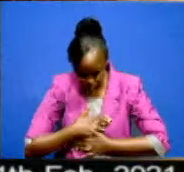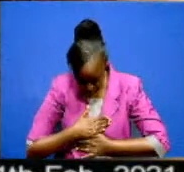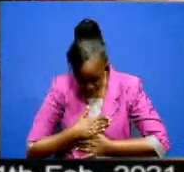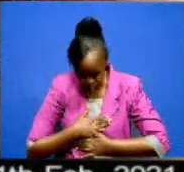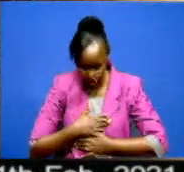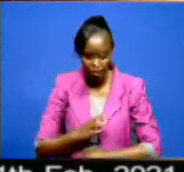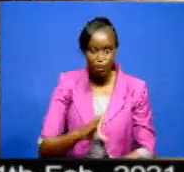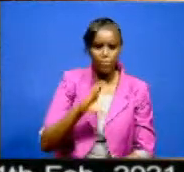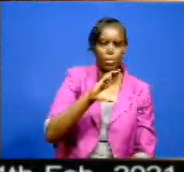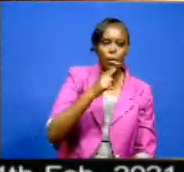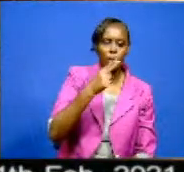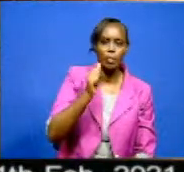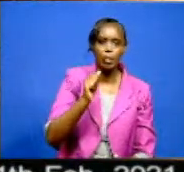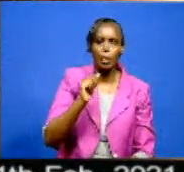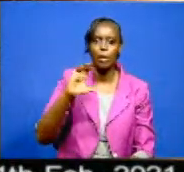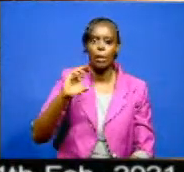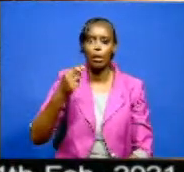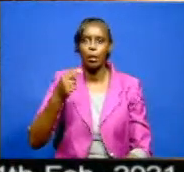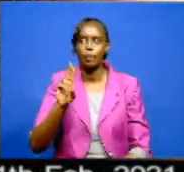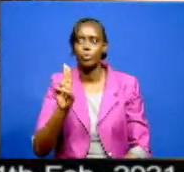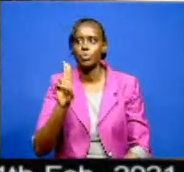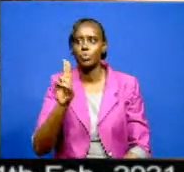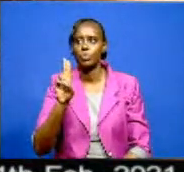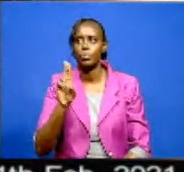for seconding.